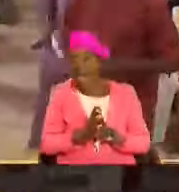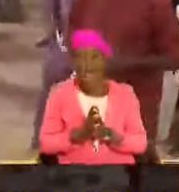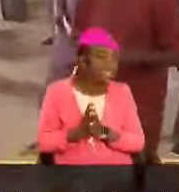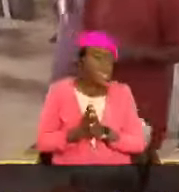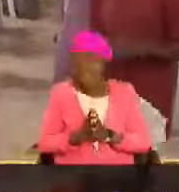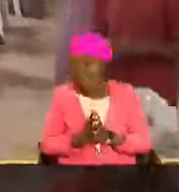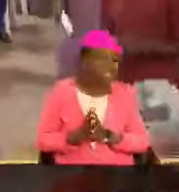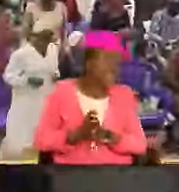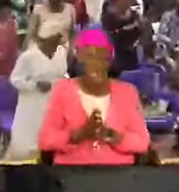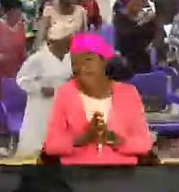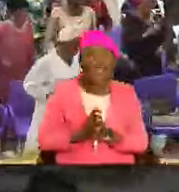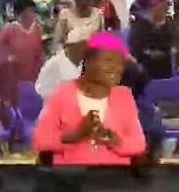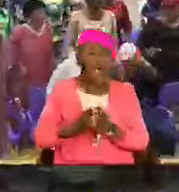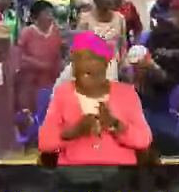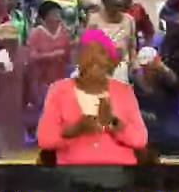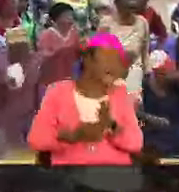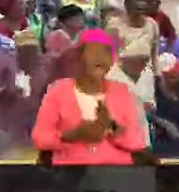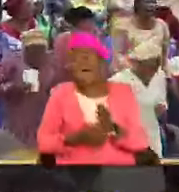die